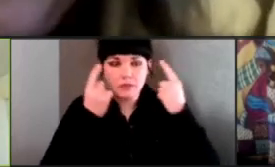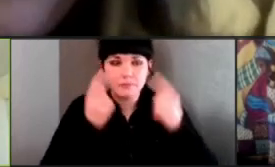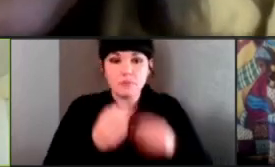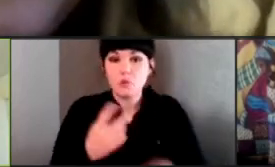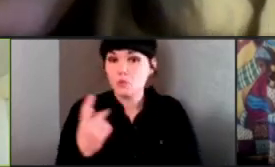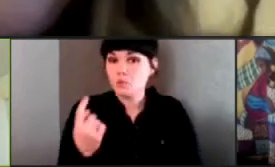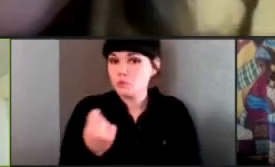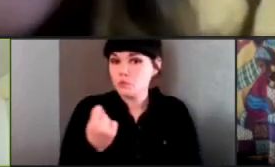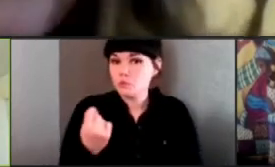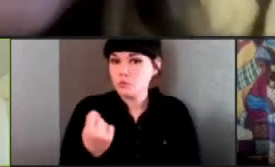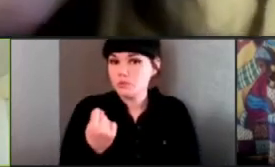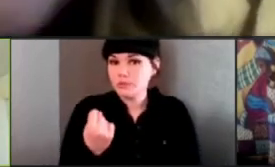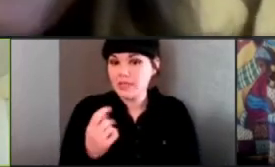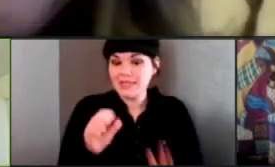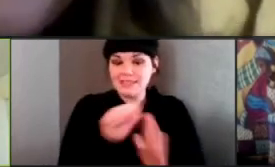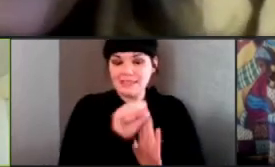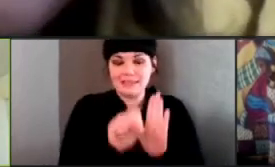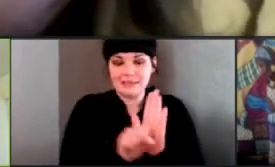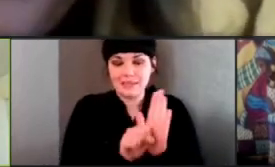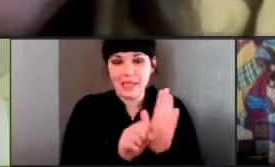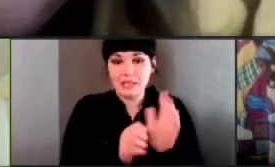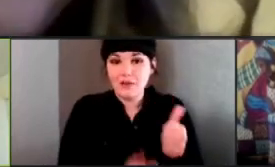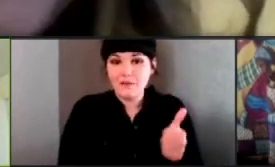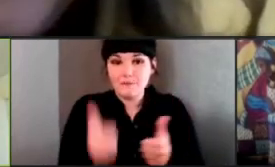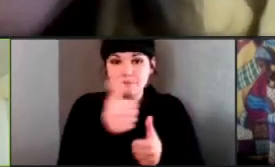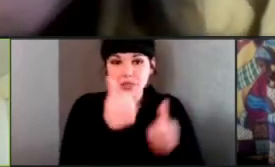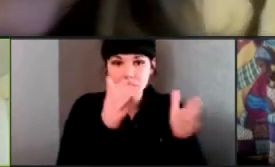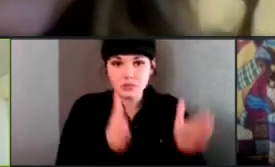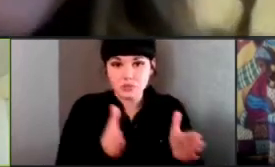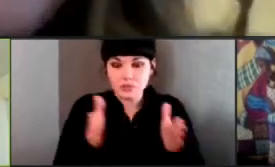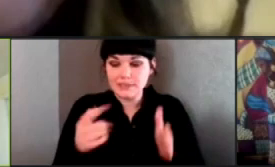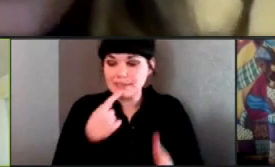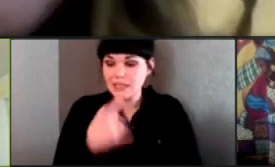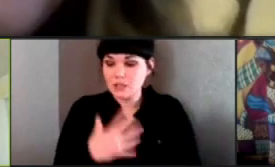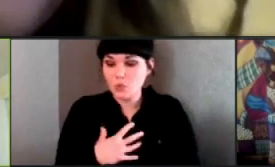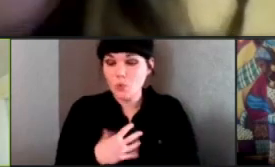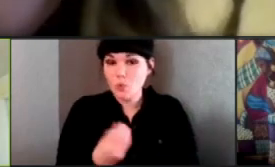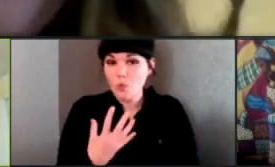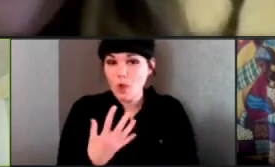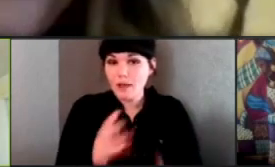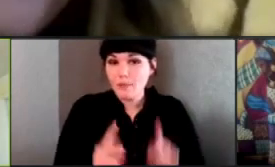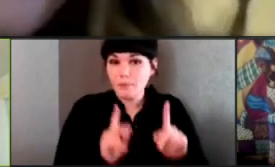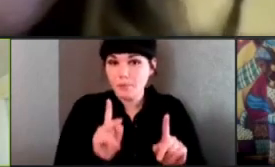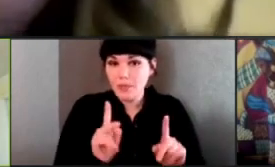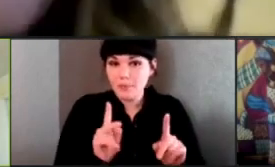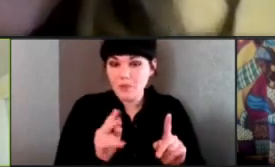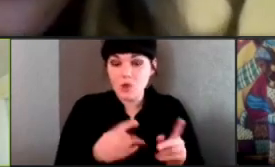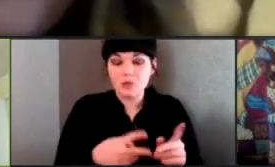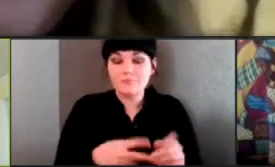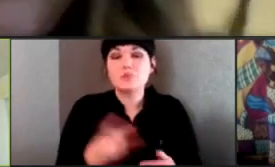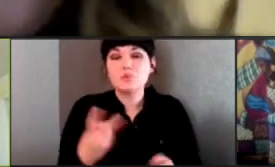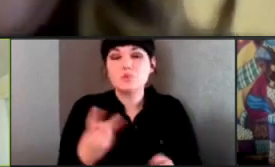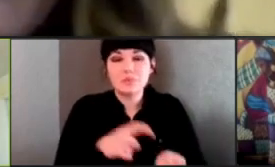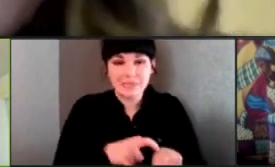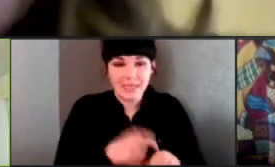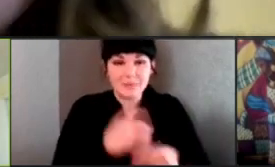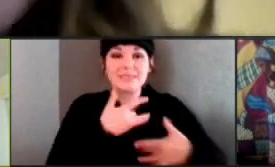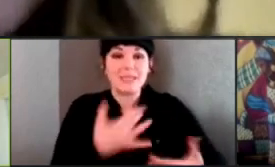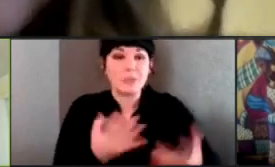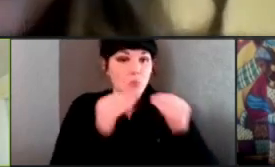people are about twice as likely as Black individuals to be vaccinated for COVID-19 in Michigan.